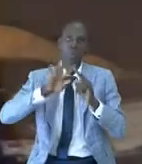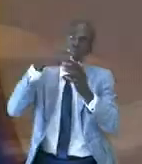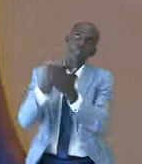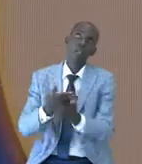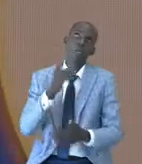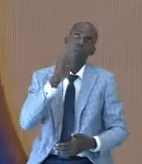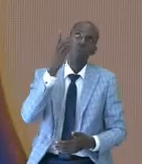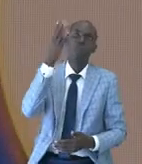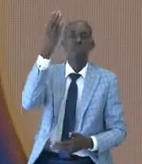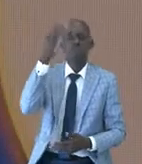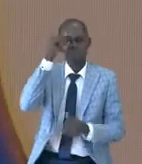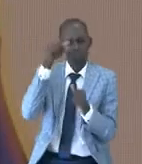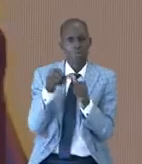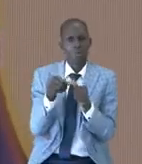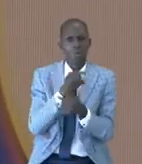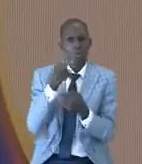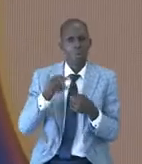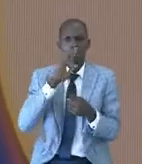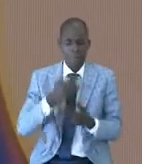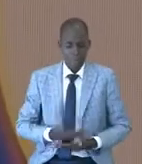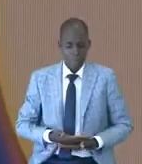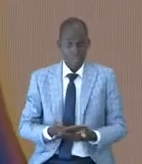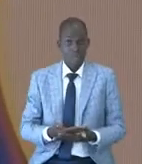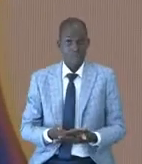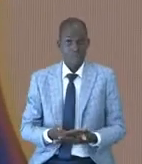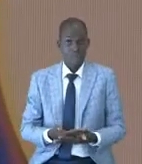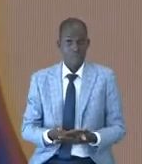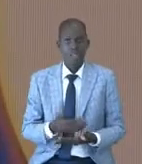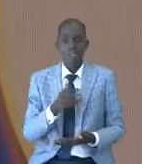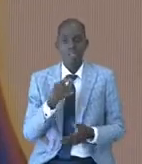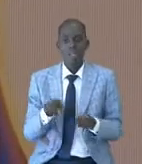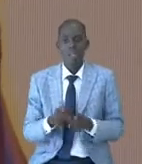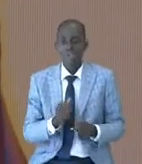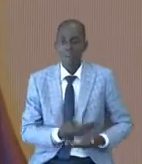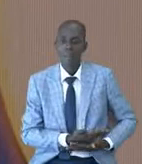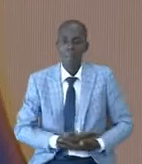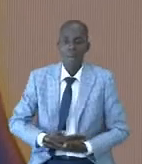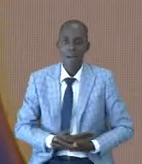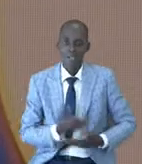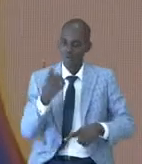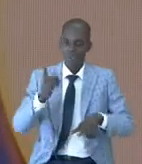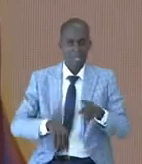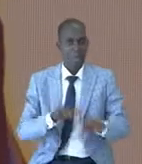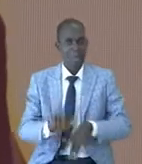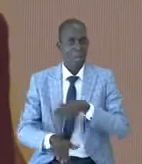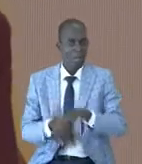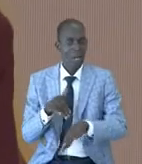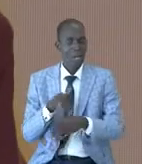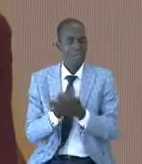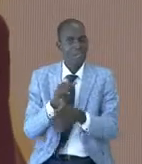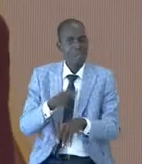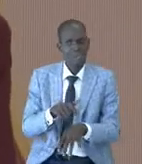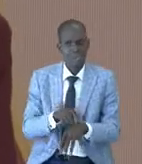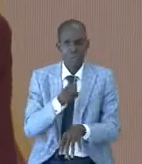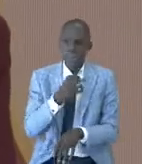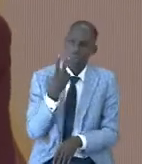you remember when you were born, a baby, you couldn't walk? You saw daddy